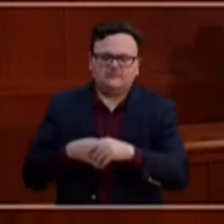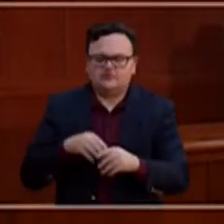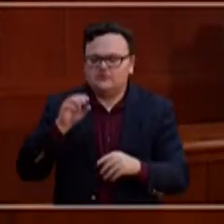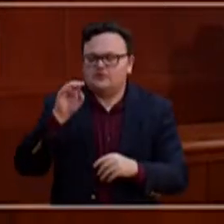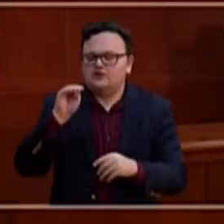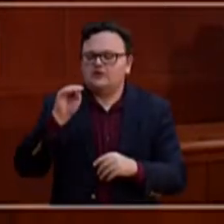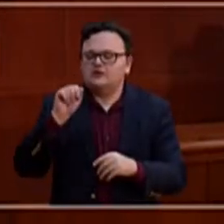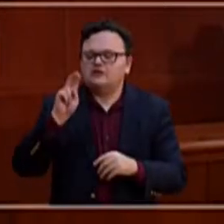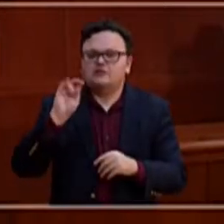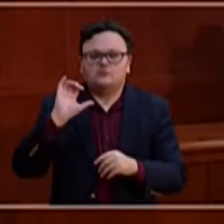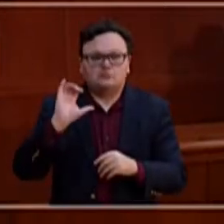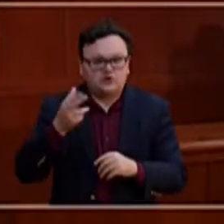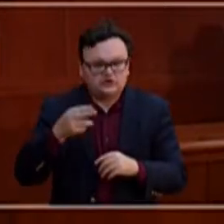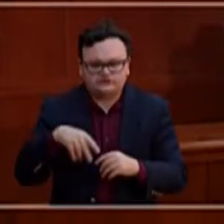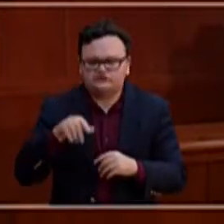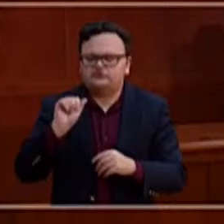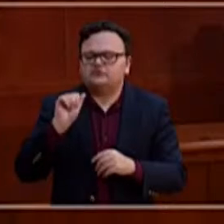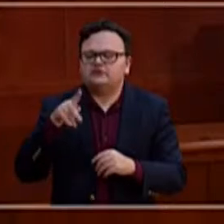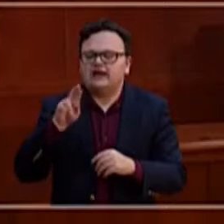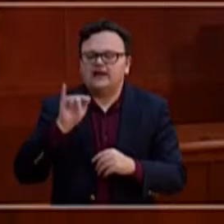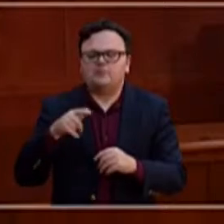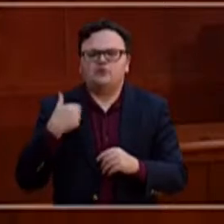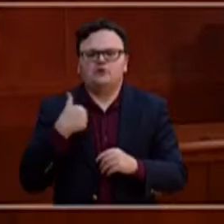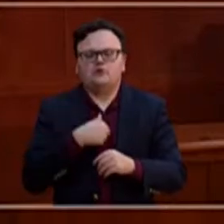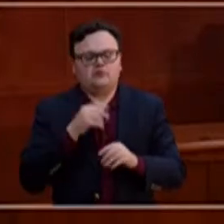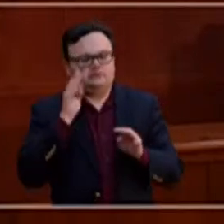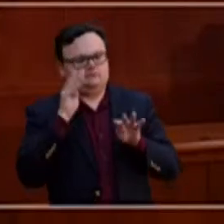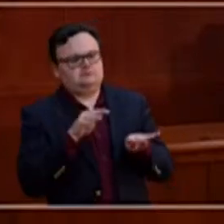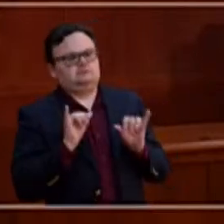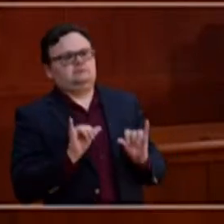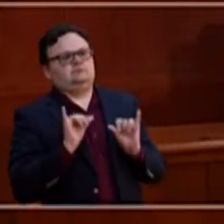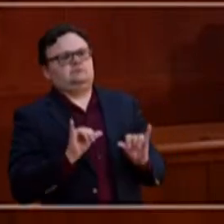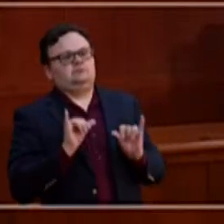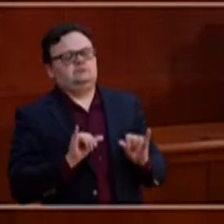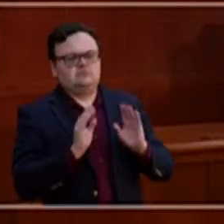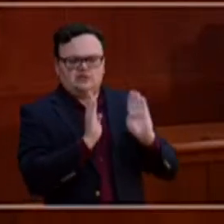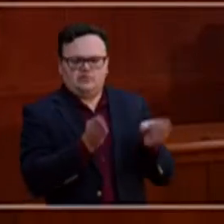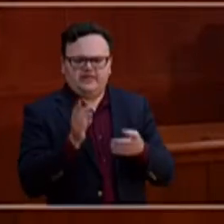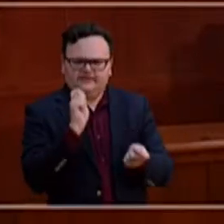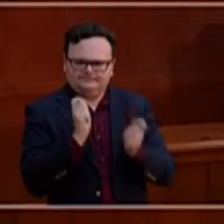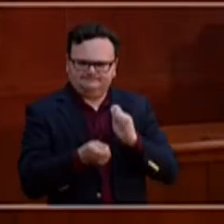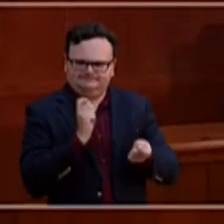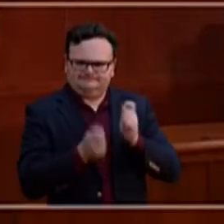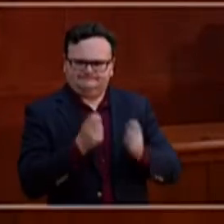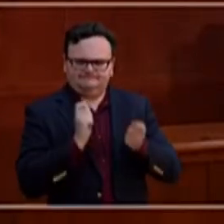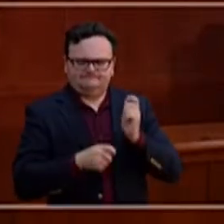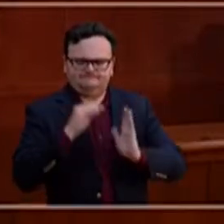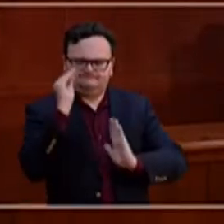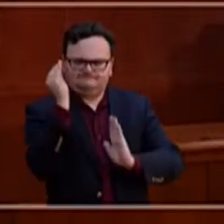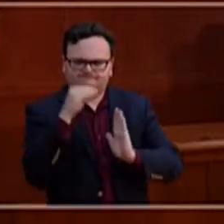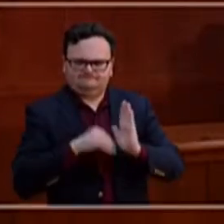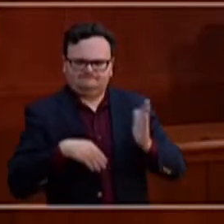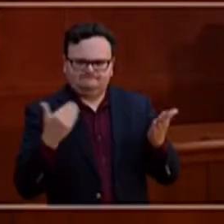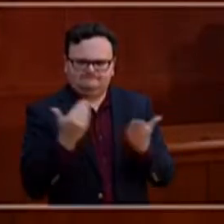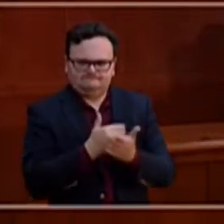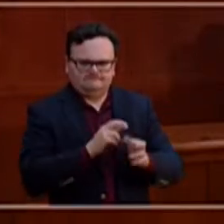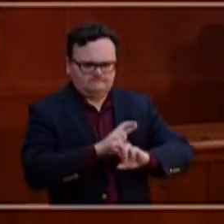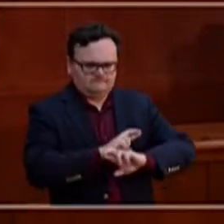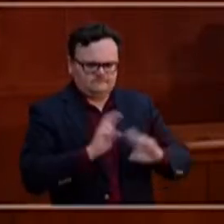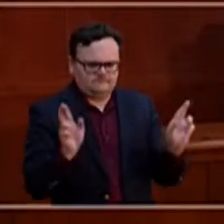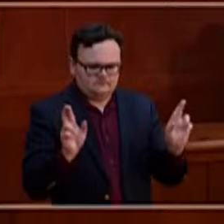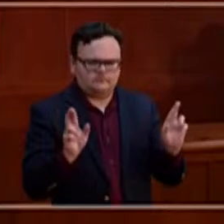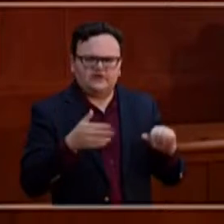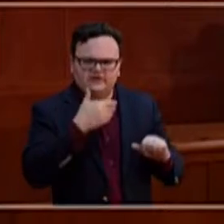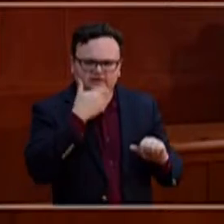learn what this was going to look like, gave us the opportunity to reconfigure those surge plans to be able to provide the adequate capacity